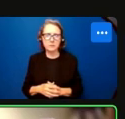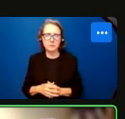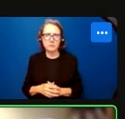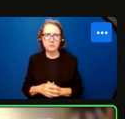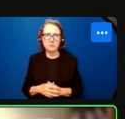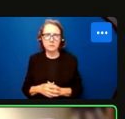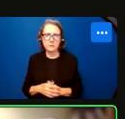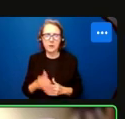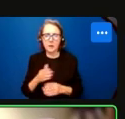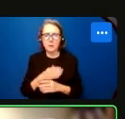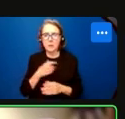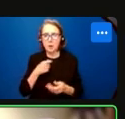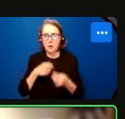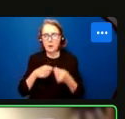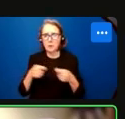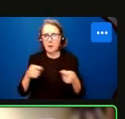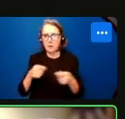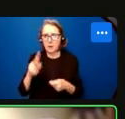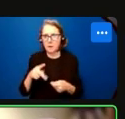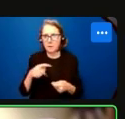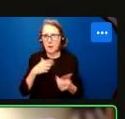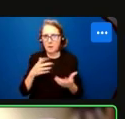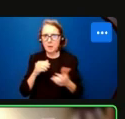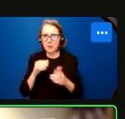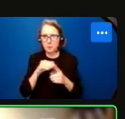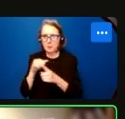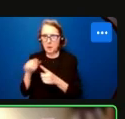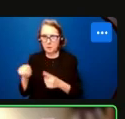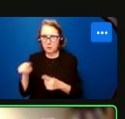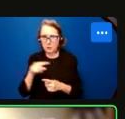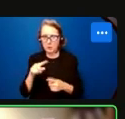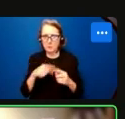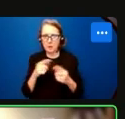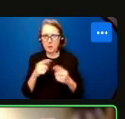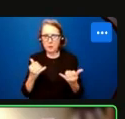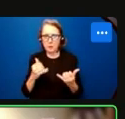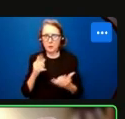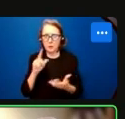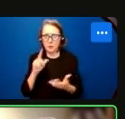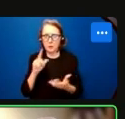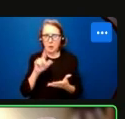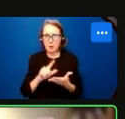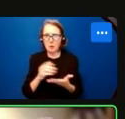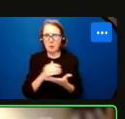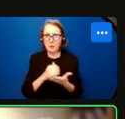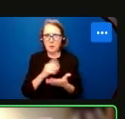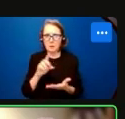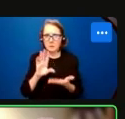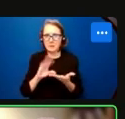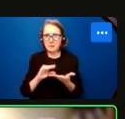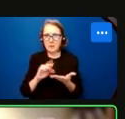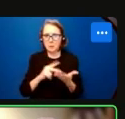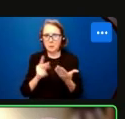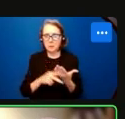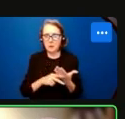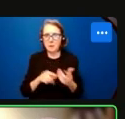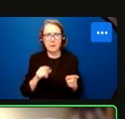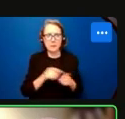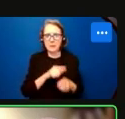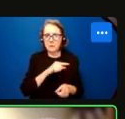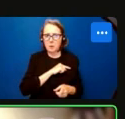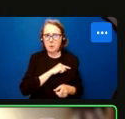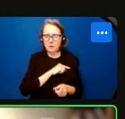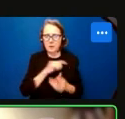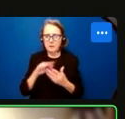Before I wrap up my presentation, I wanted to remind everyone of the current low-income discount program. Again, this has the same qualifications as the